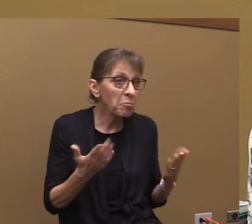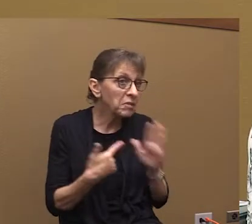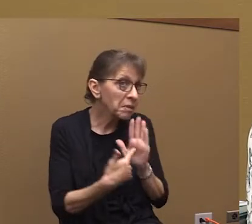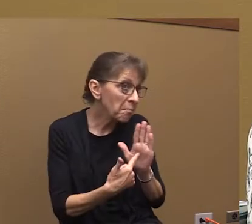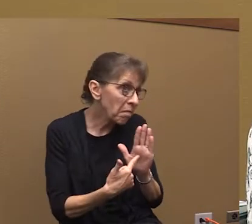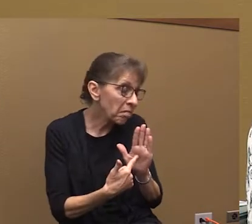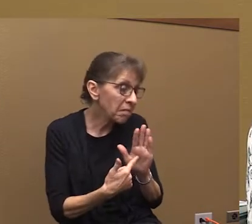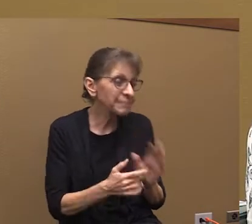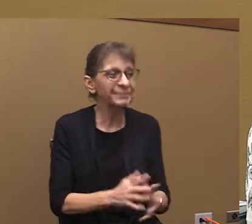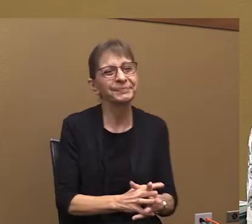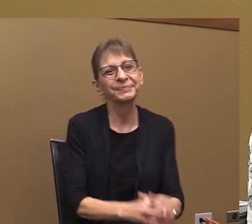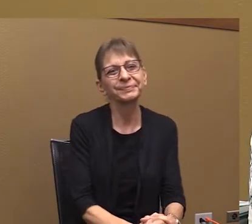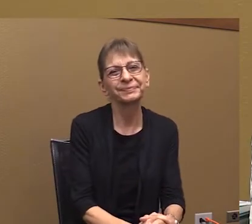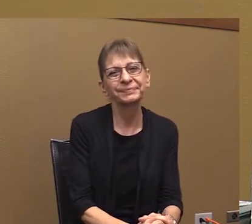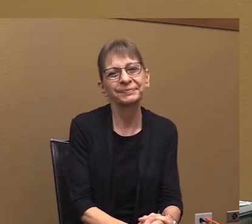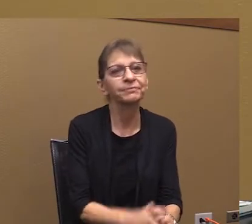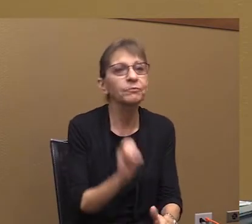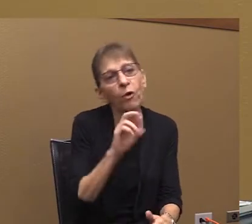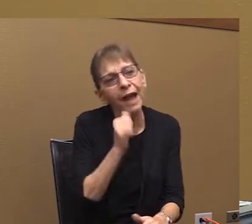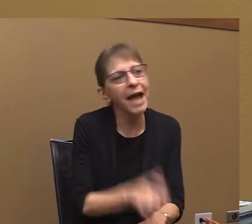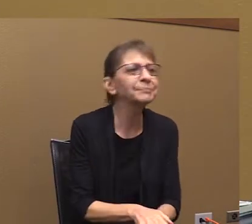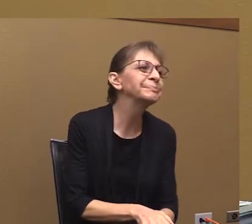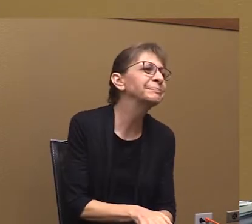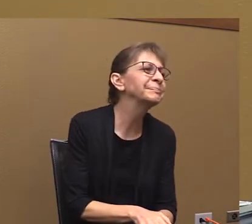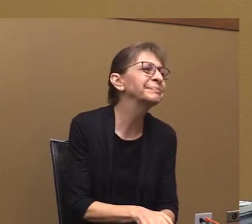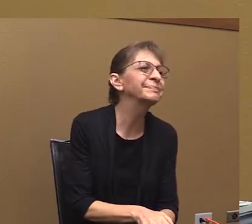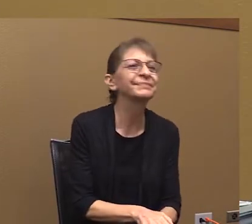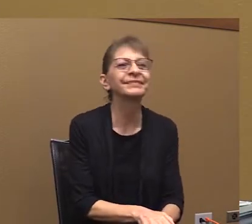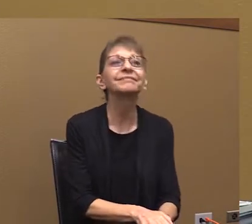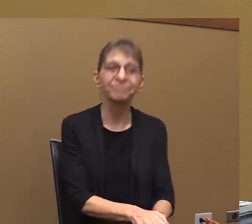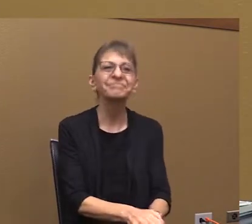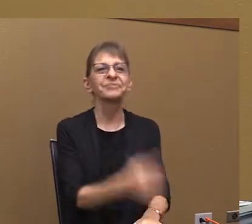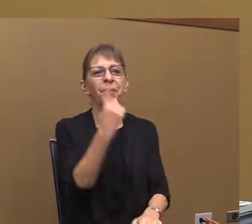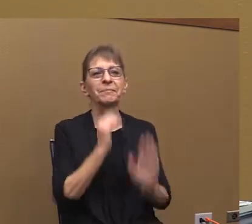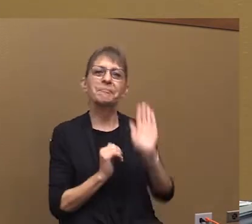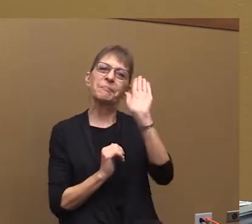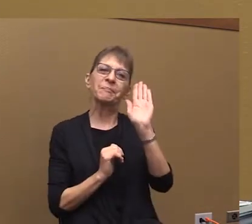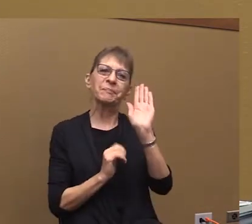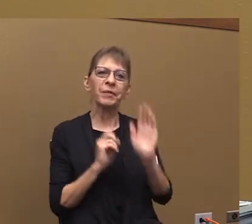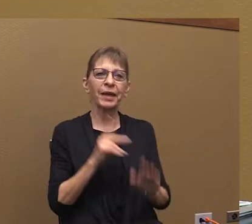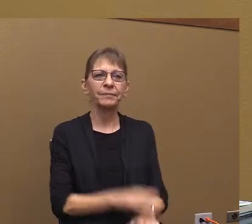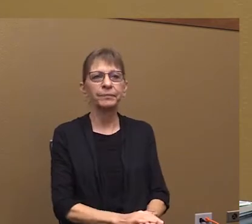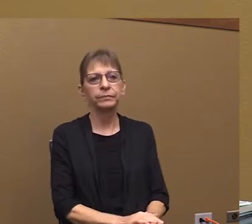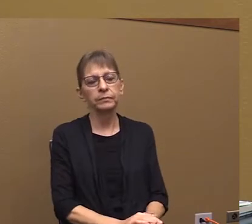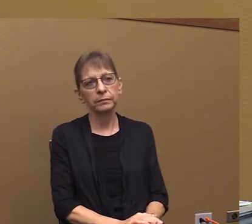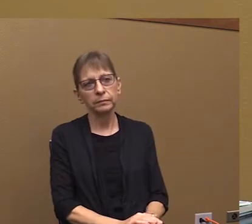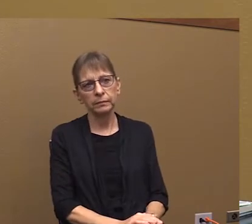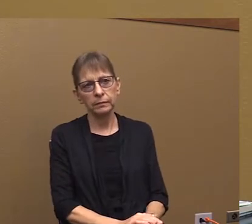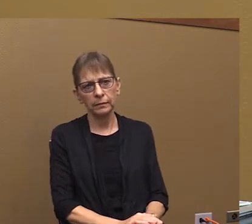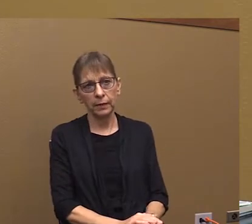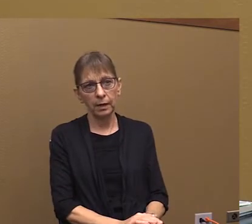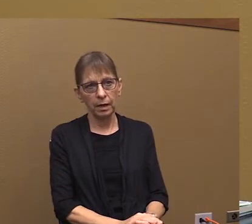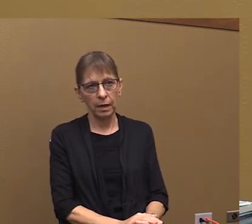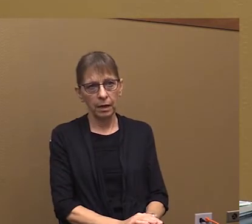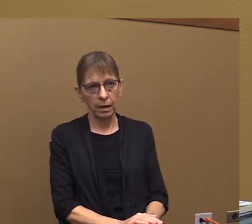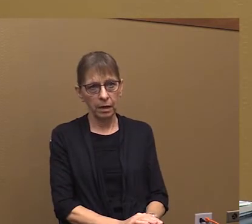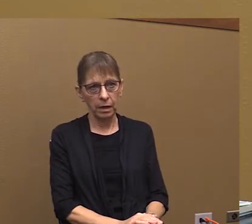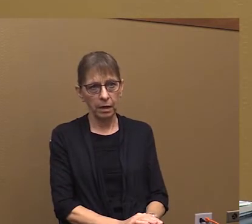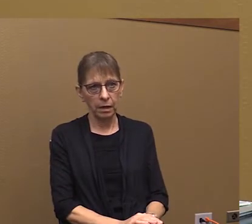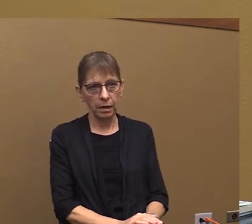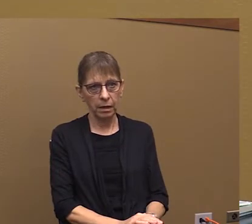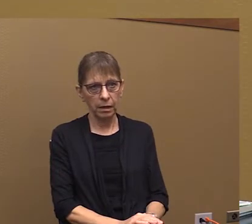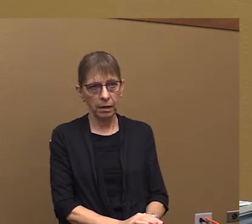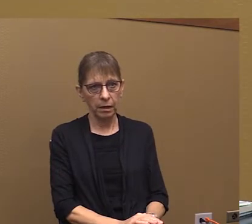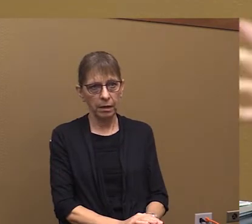was something that was important to you? Anybody willing to share that example? Or